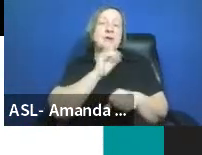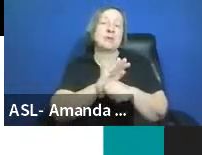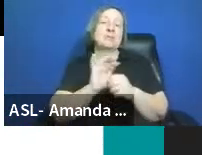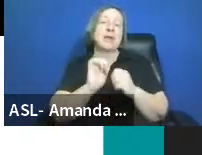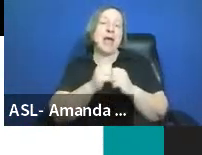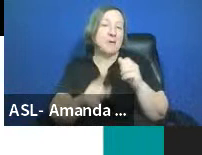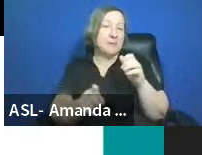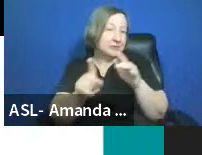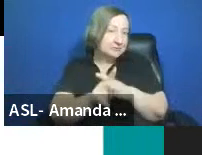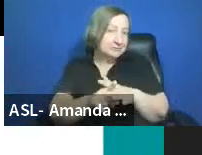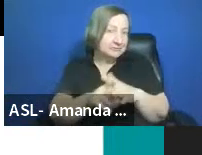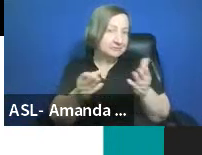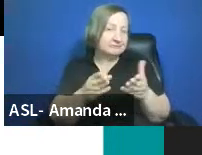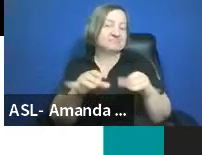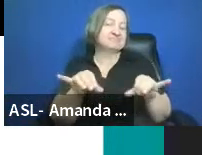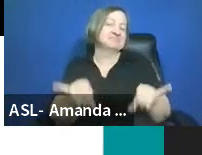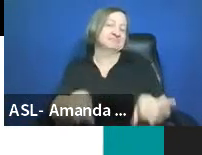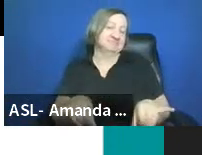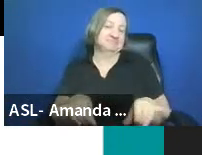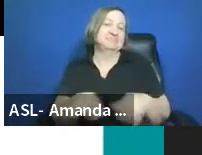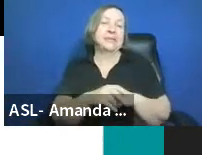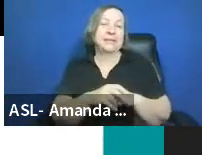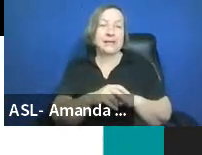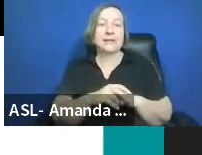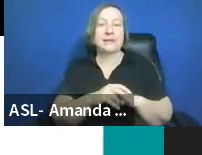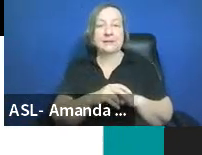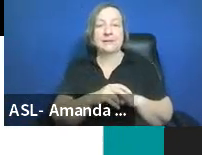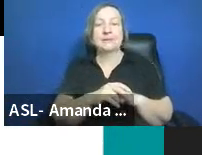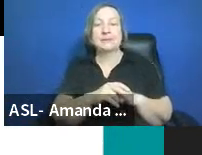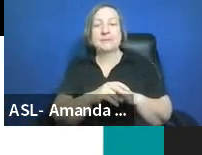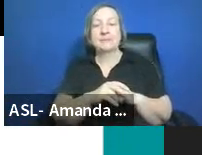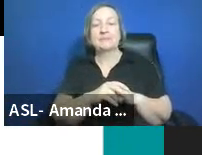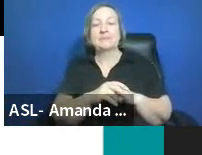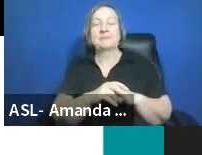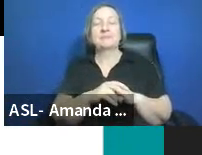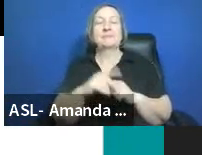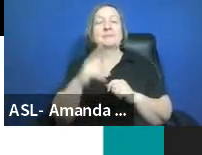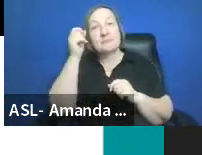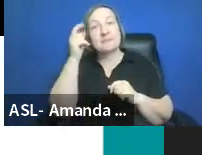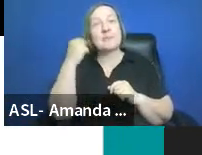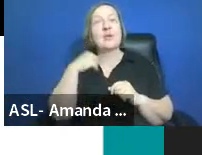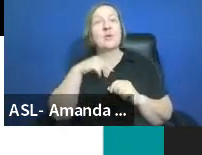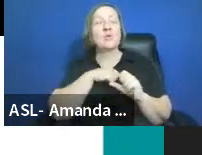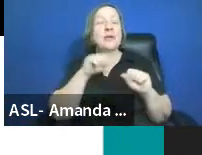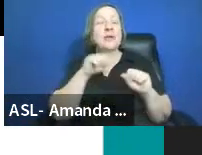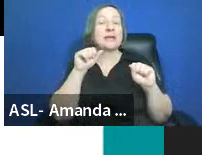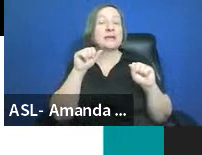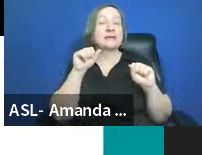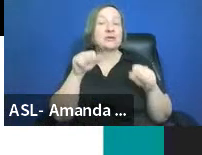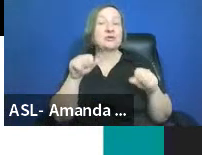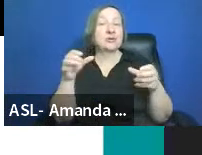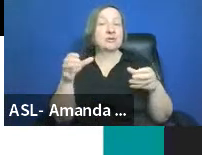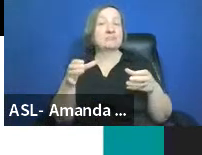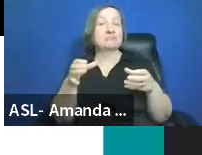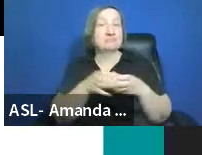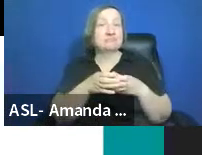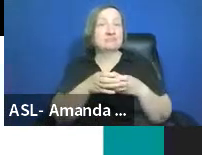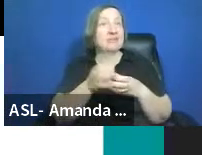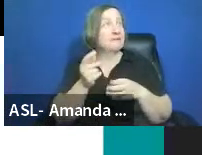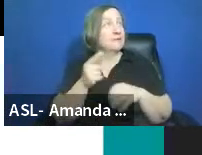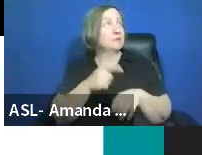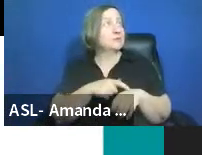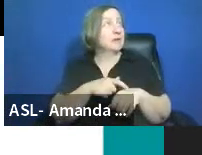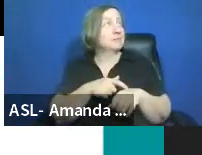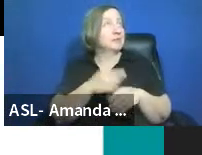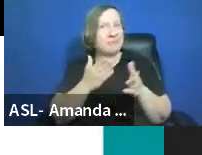our space remains the same. And although we were able to meet just a couple times or maybe just